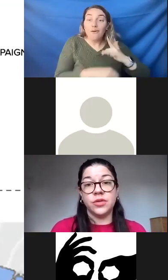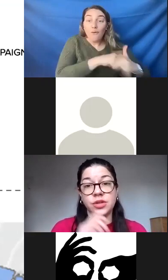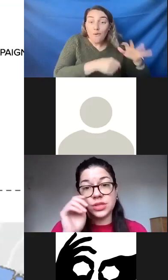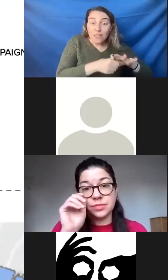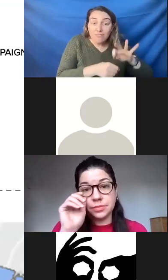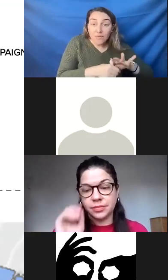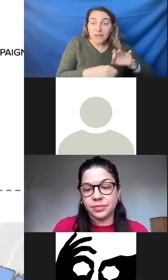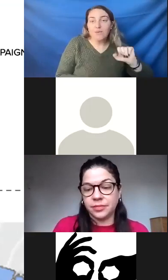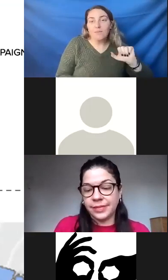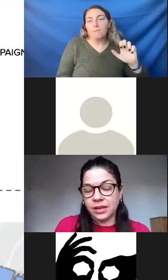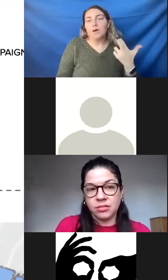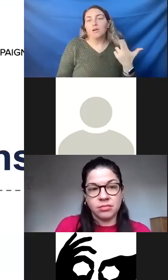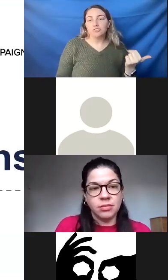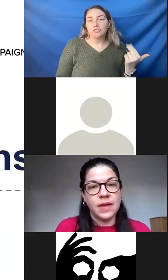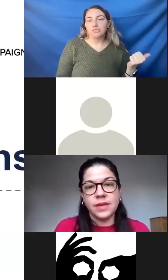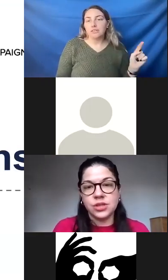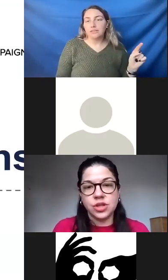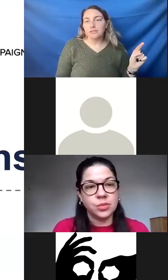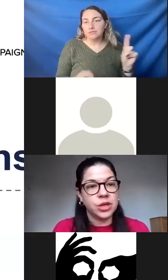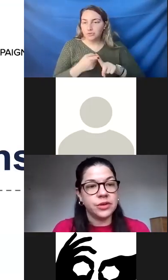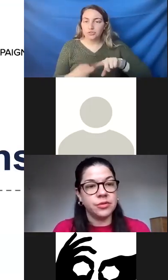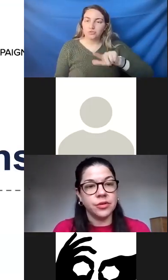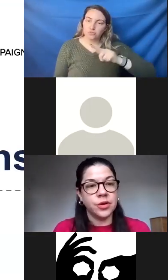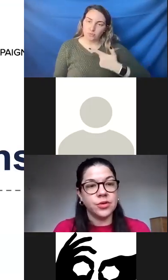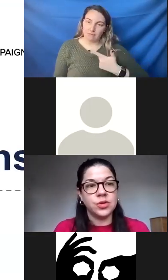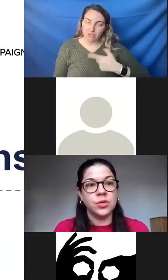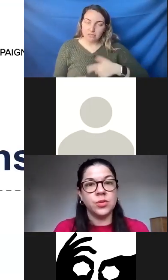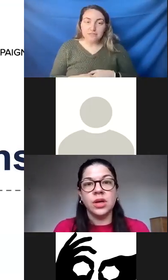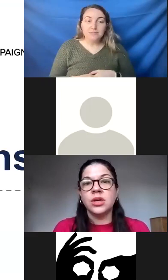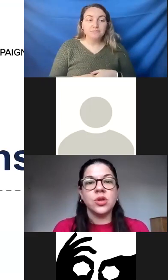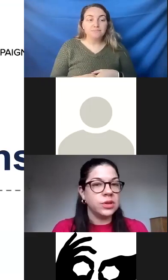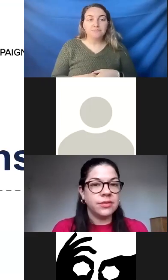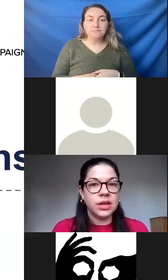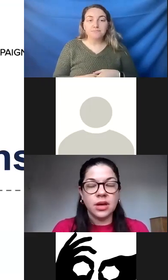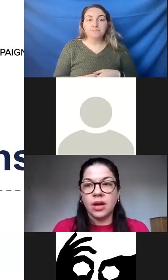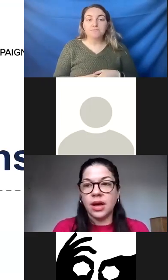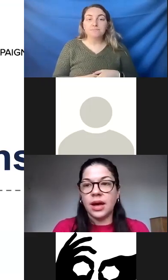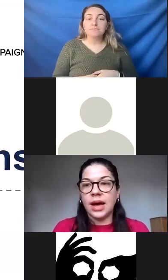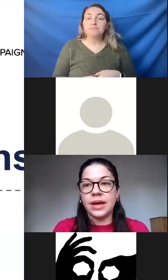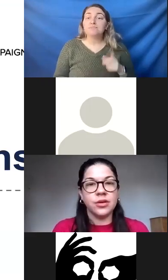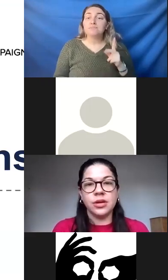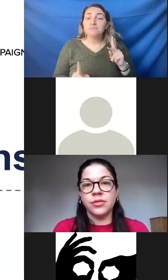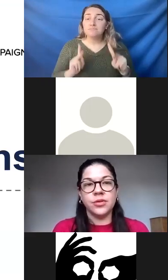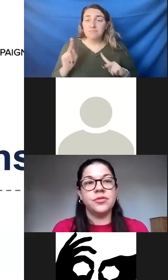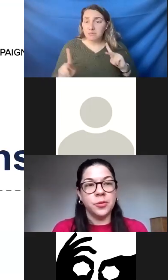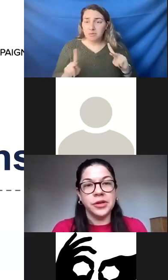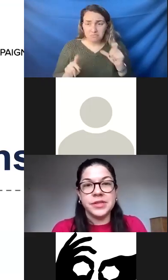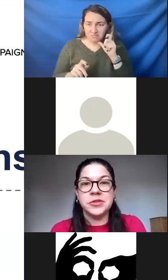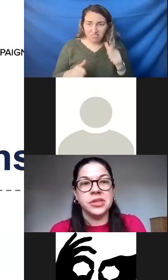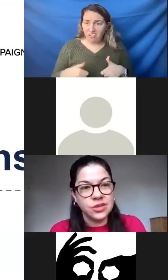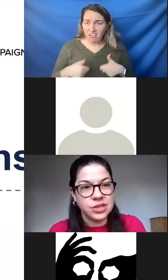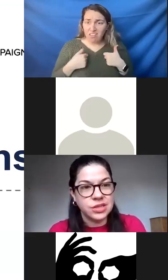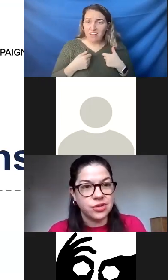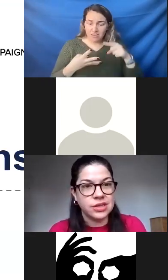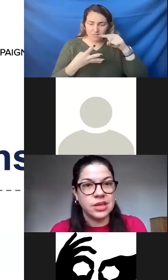the 21st. And then this is just a preview for folks who don't live in either of those 4